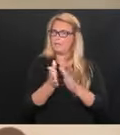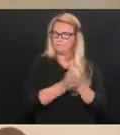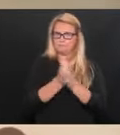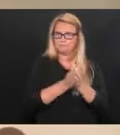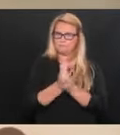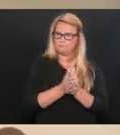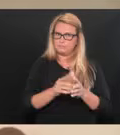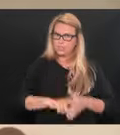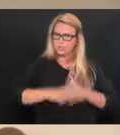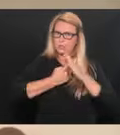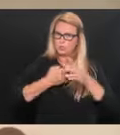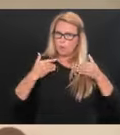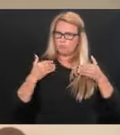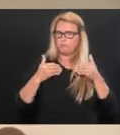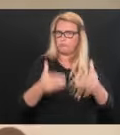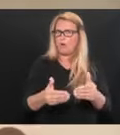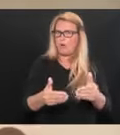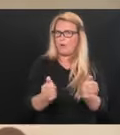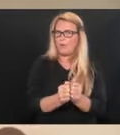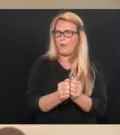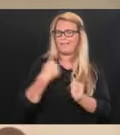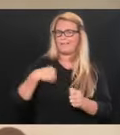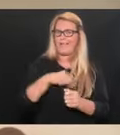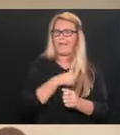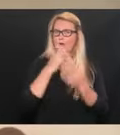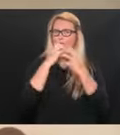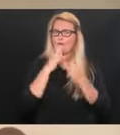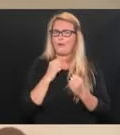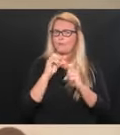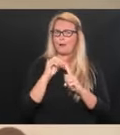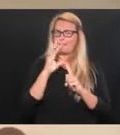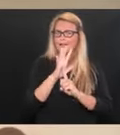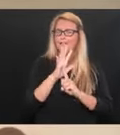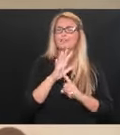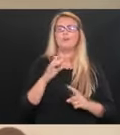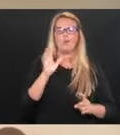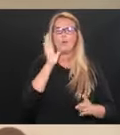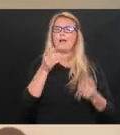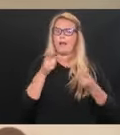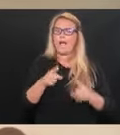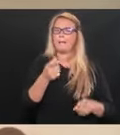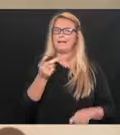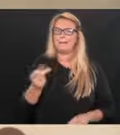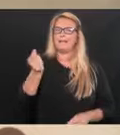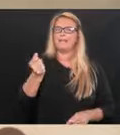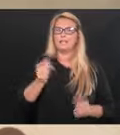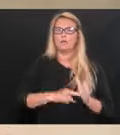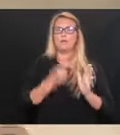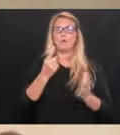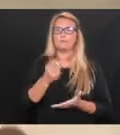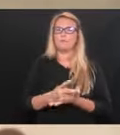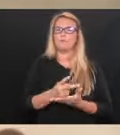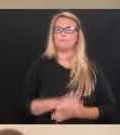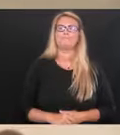our most vulnerable population. So it will happen immediately once we're ready to go.